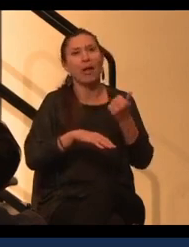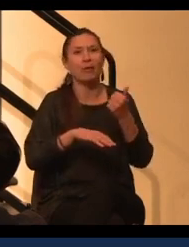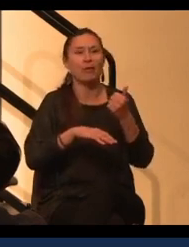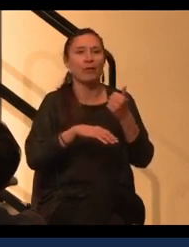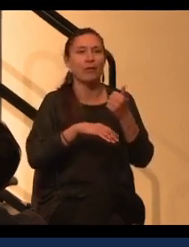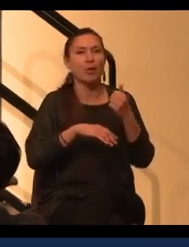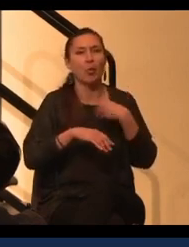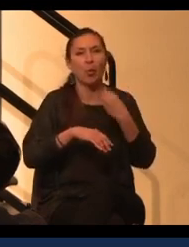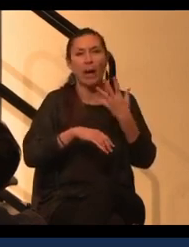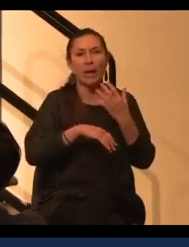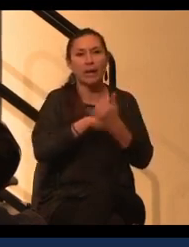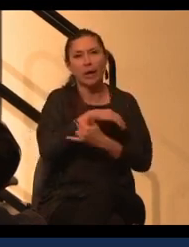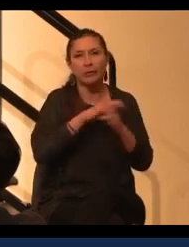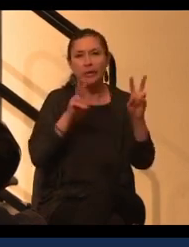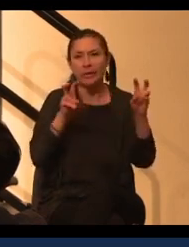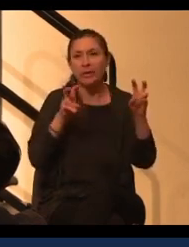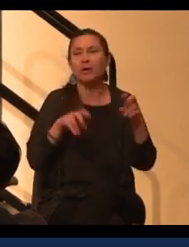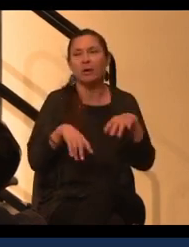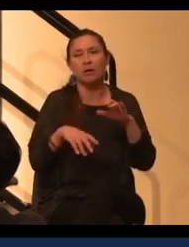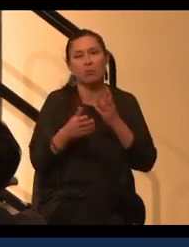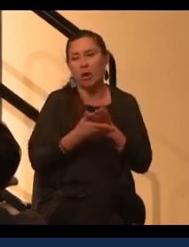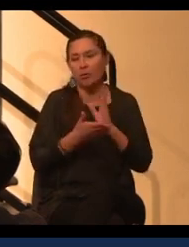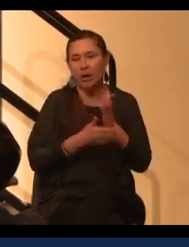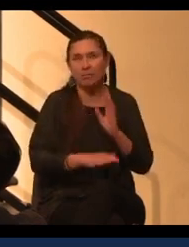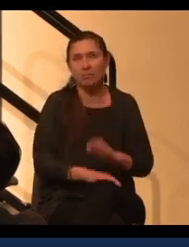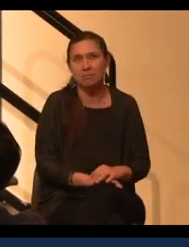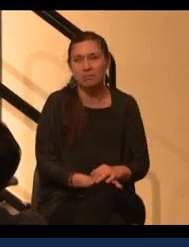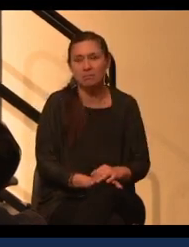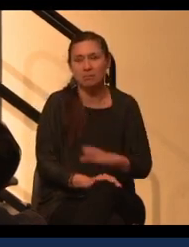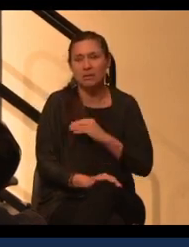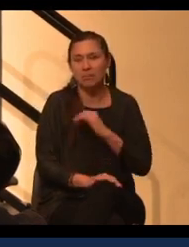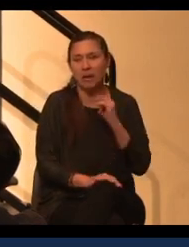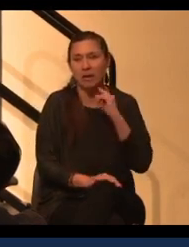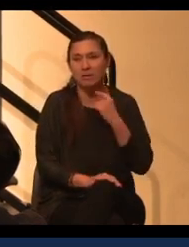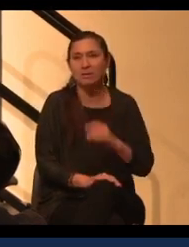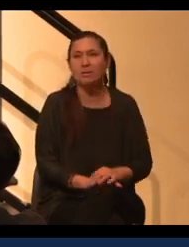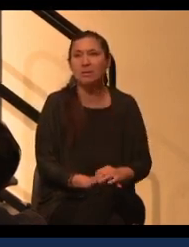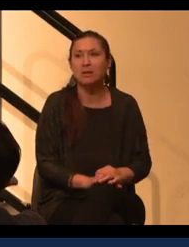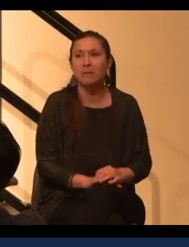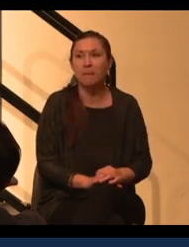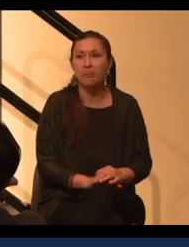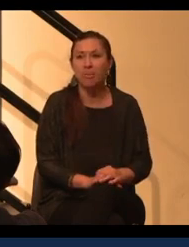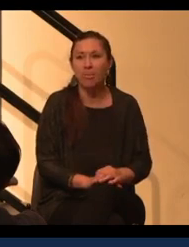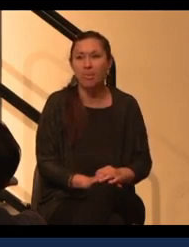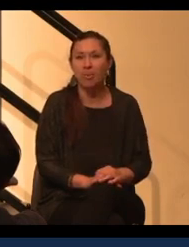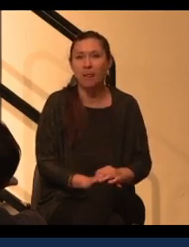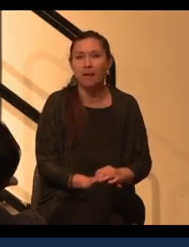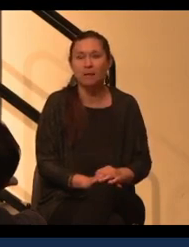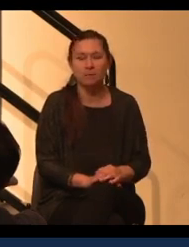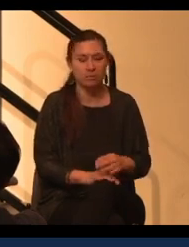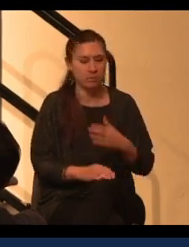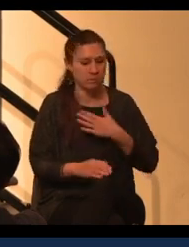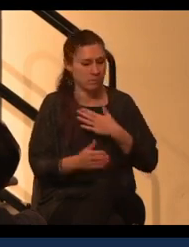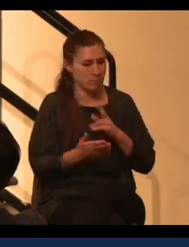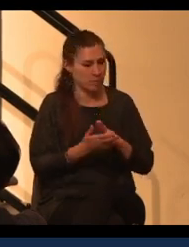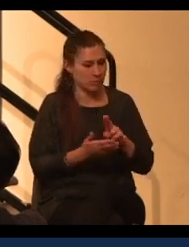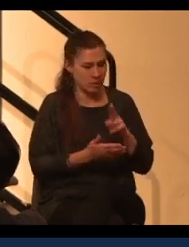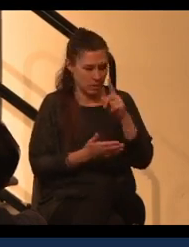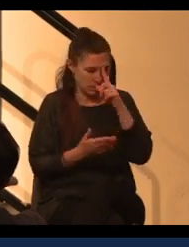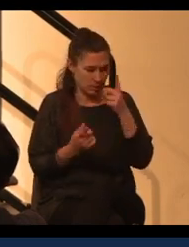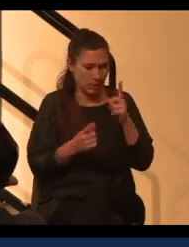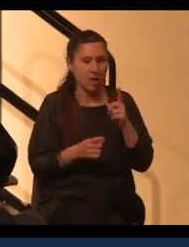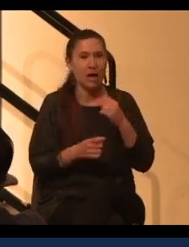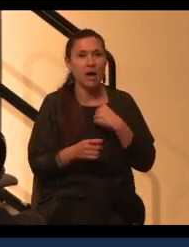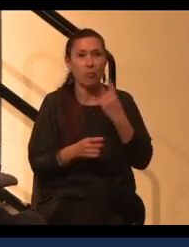that's okay. There used to be, it's been kind of on the down low at my university, but for example, a